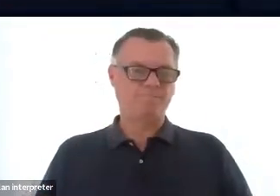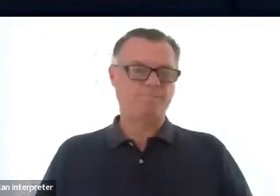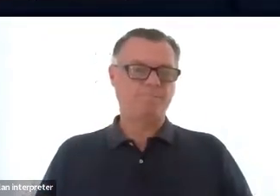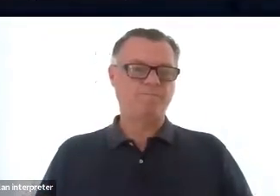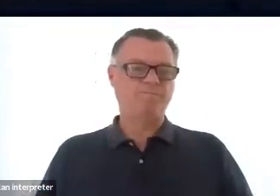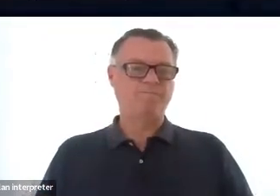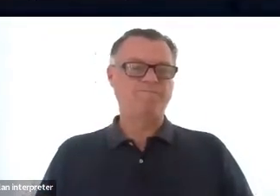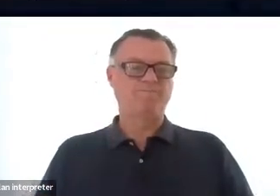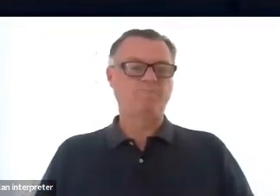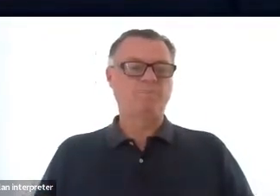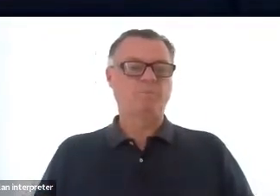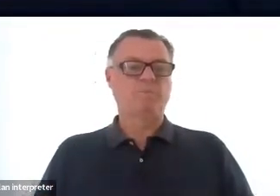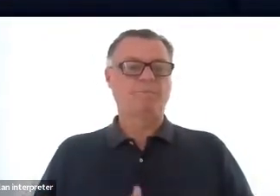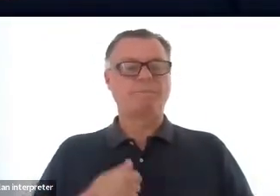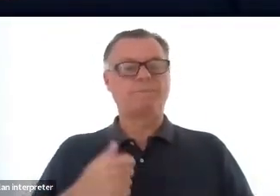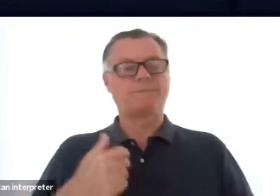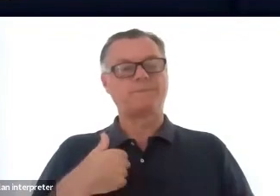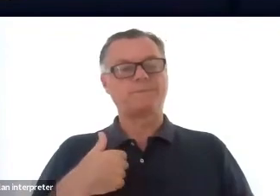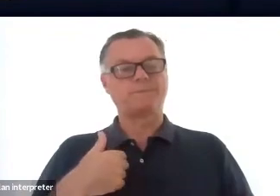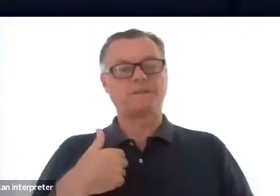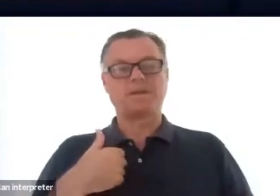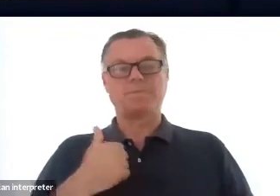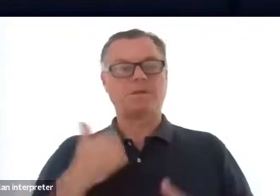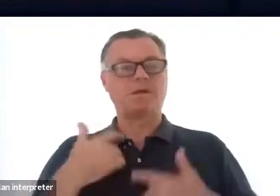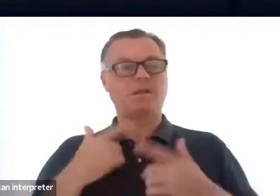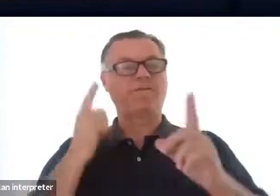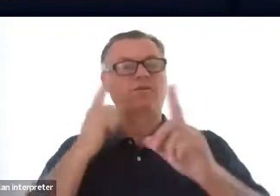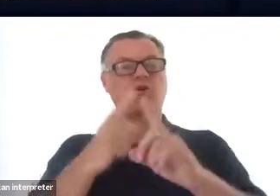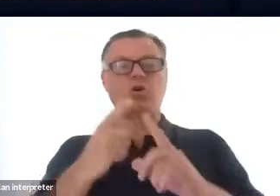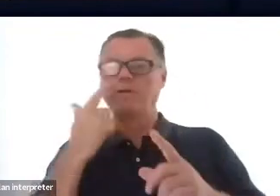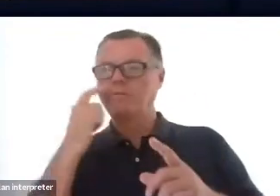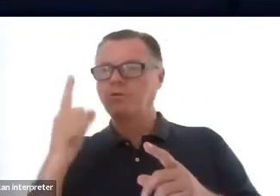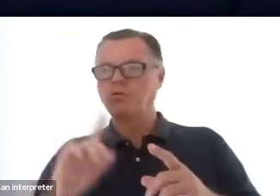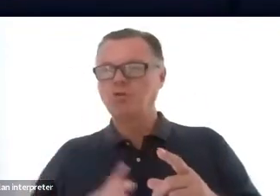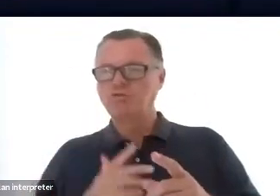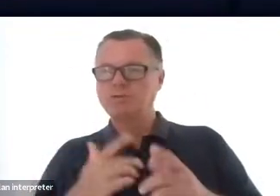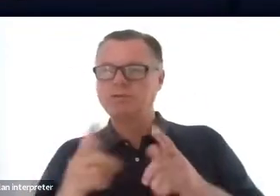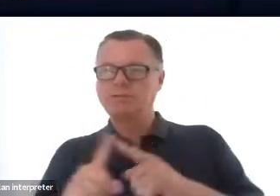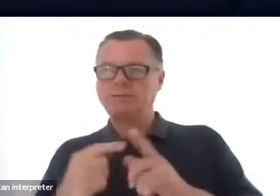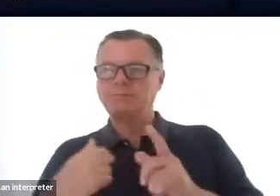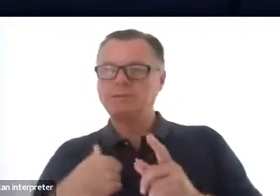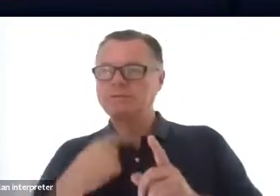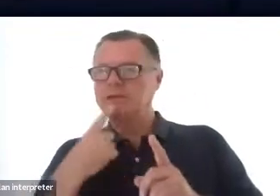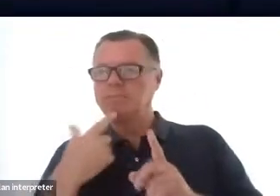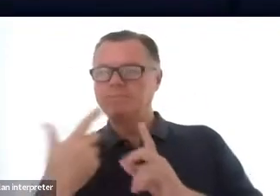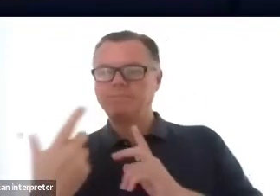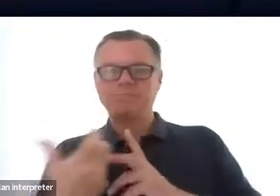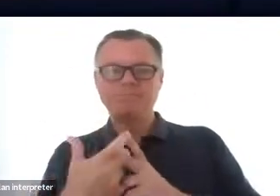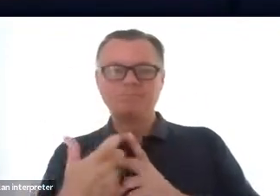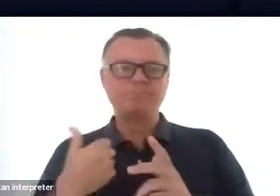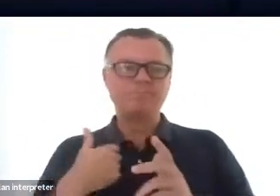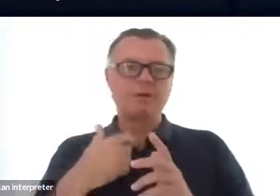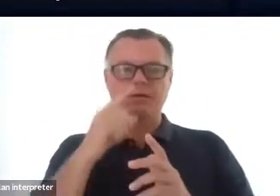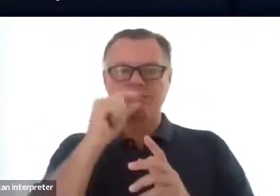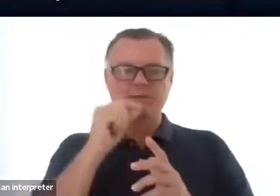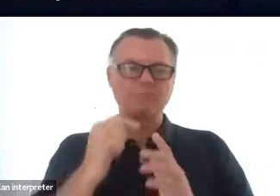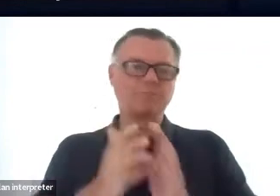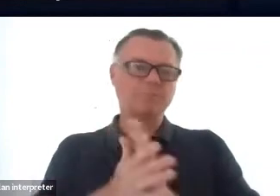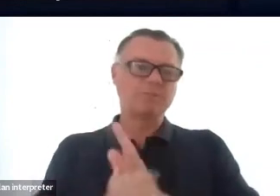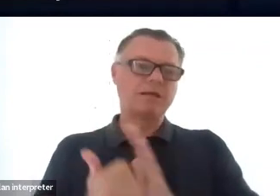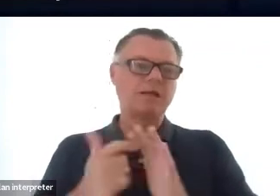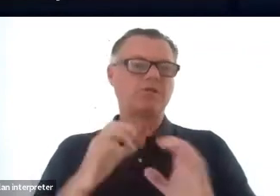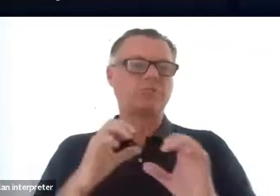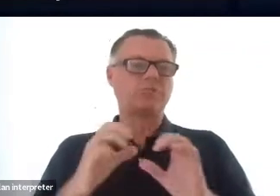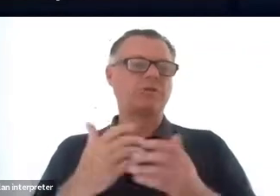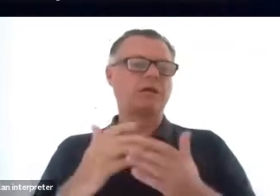Members can find mentors who match their goals, interests, availability, and communication